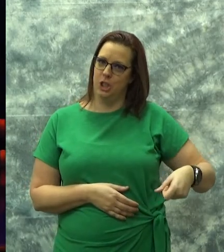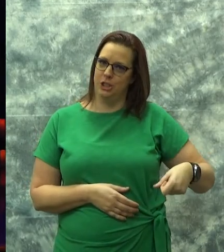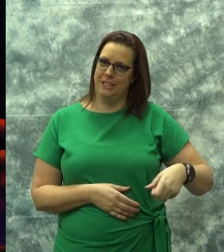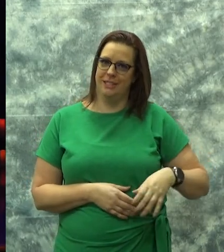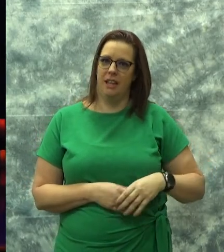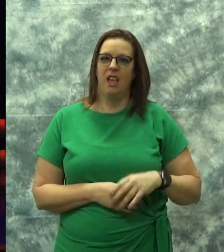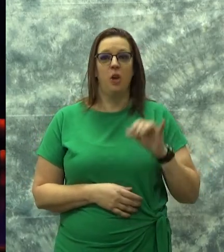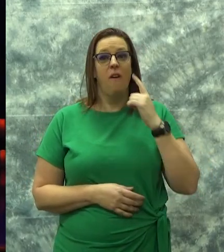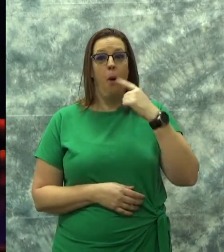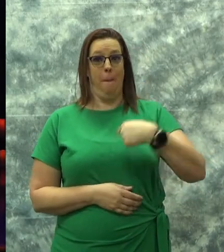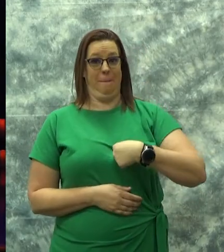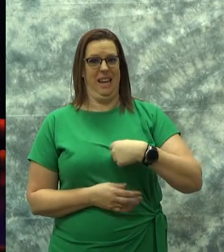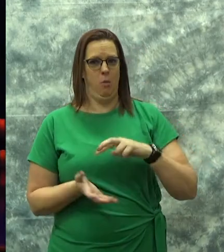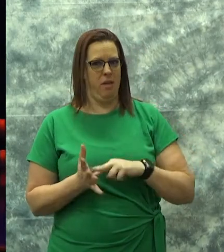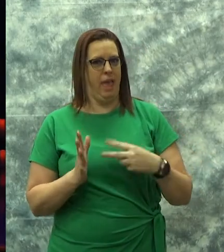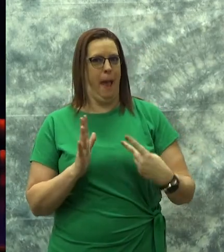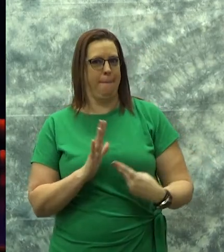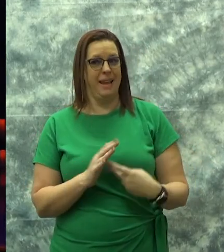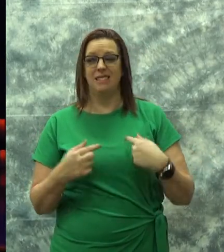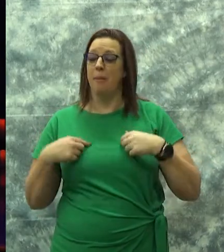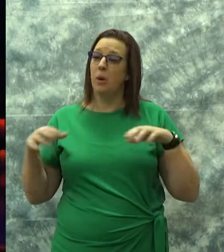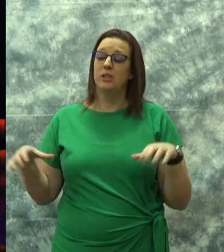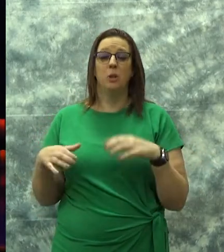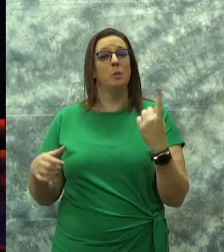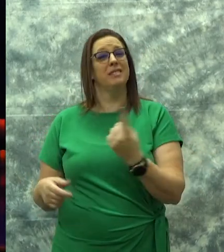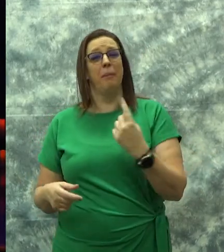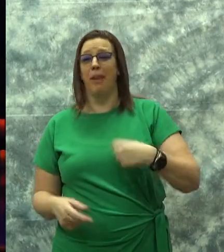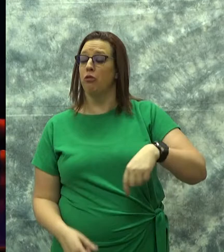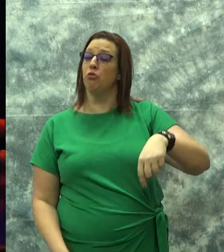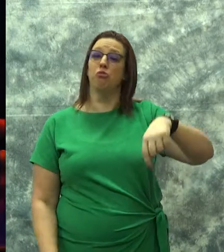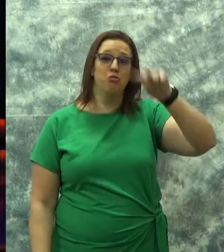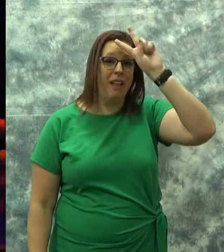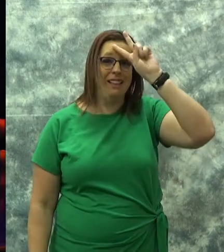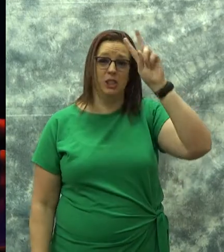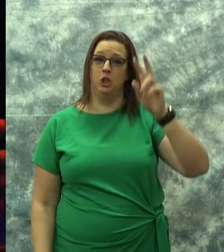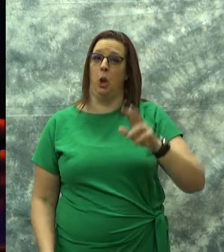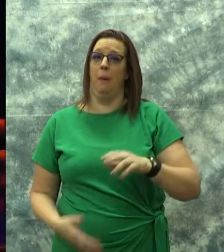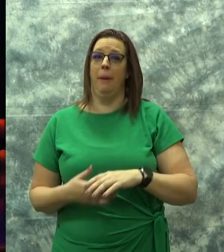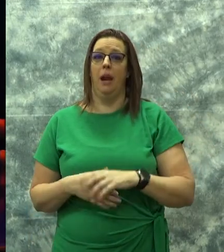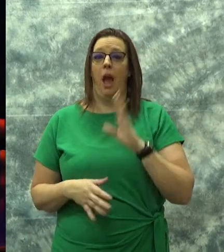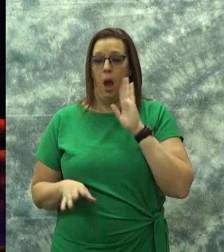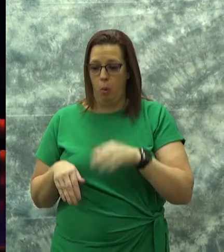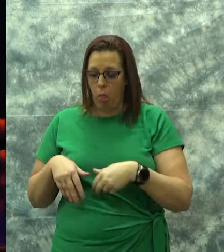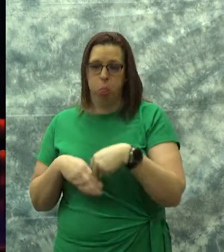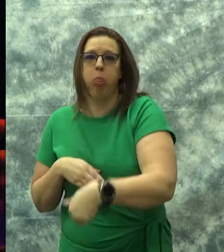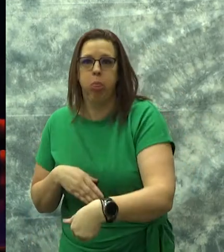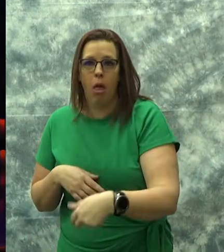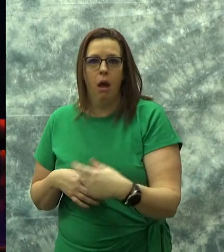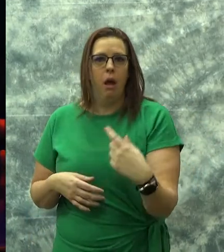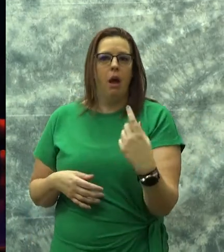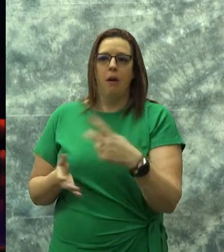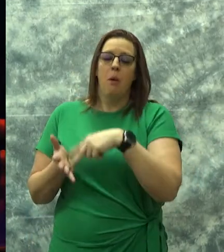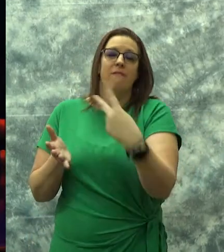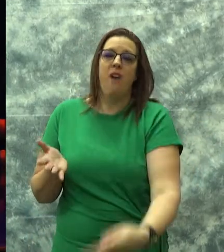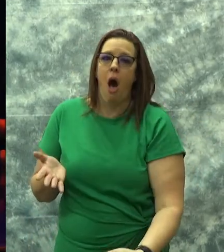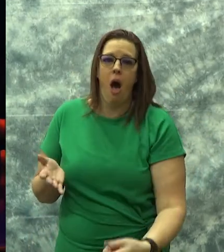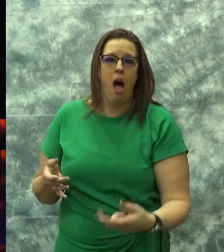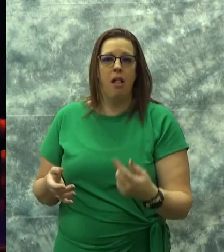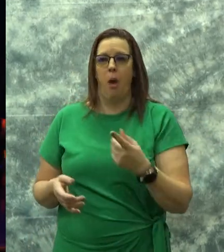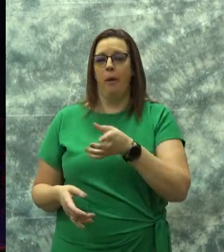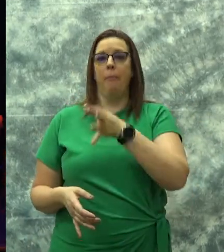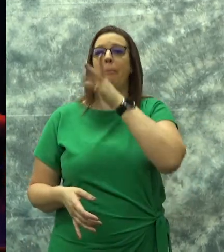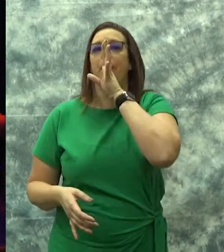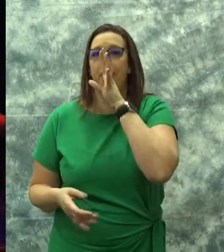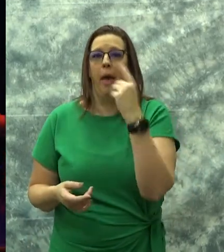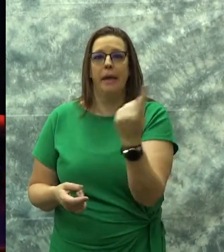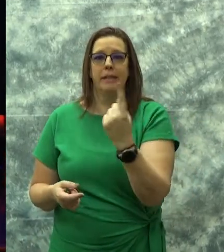put it in your purse. And for me, that means I'm going to do something really stupid. I'm going to stub my toe. I'm going to trip and